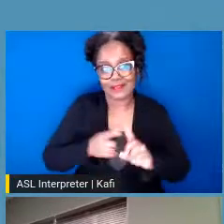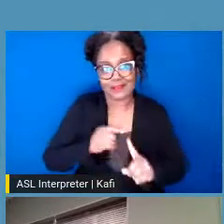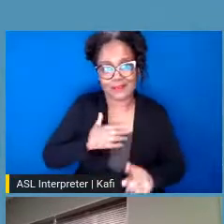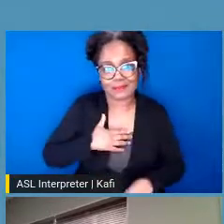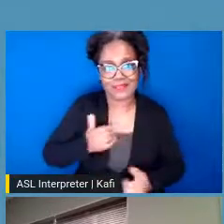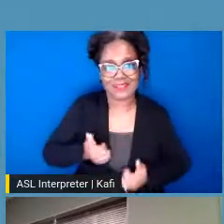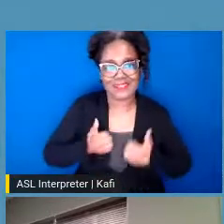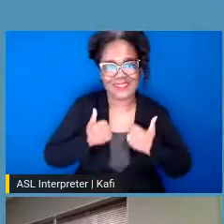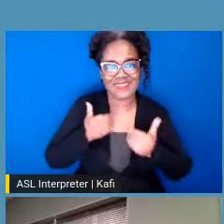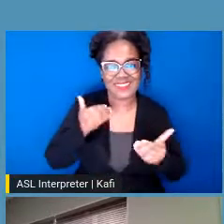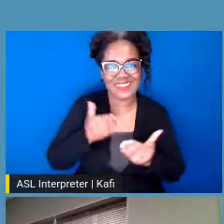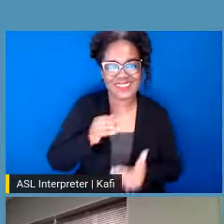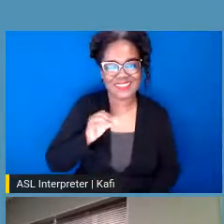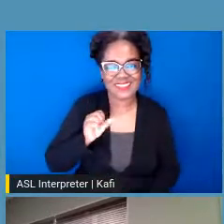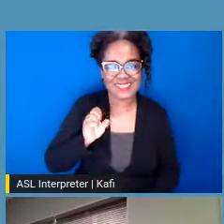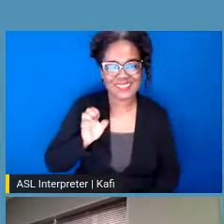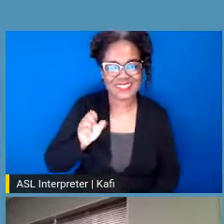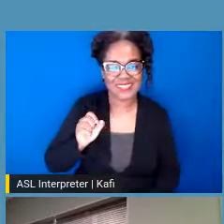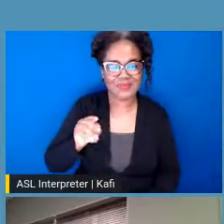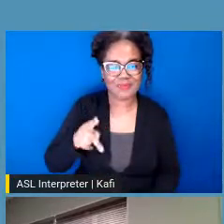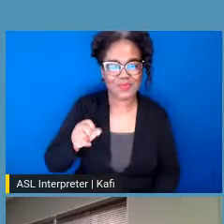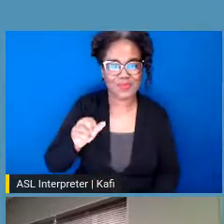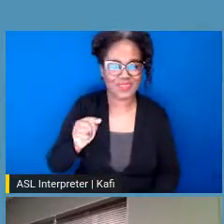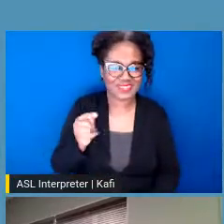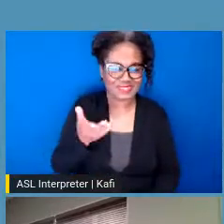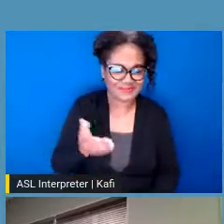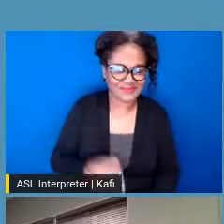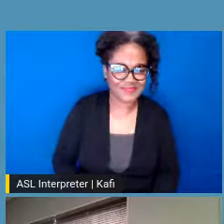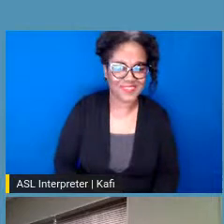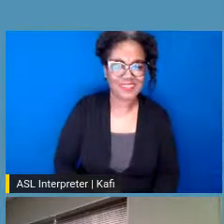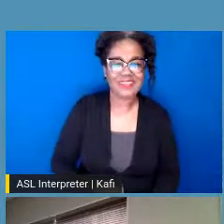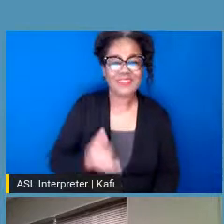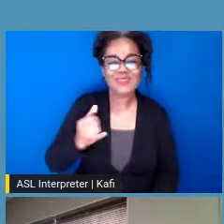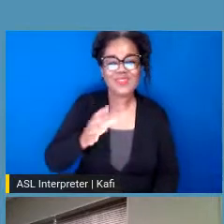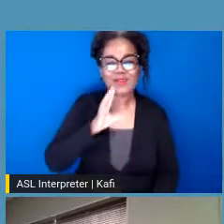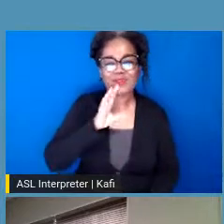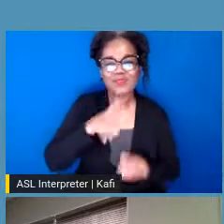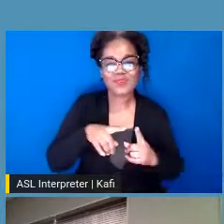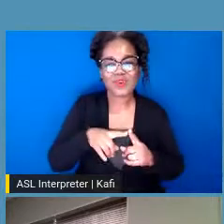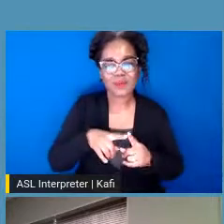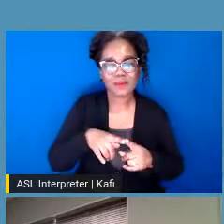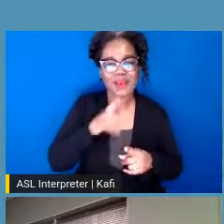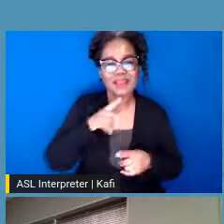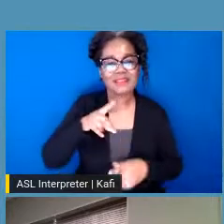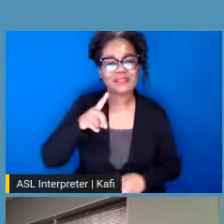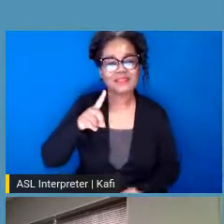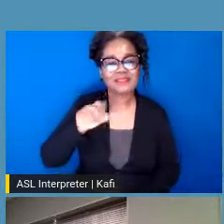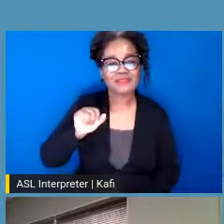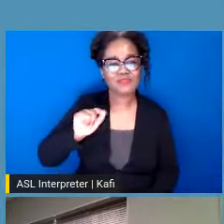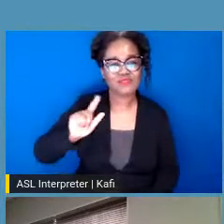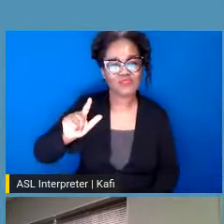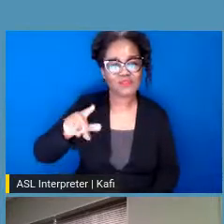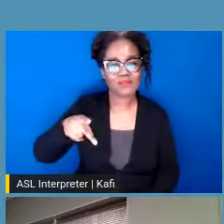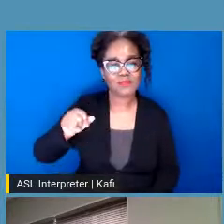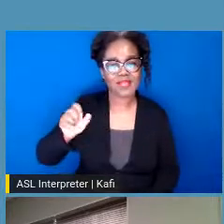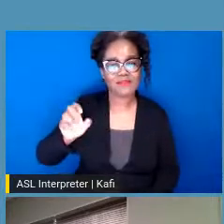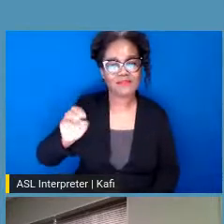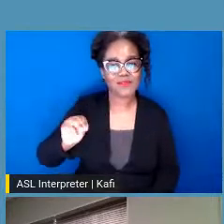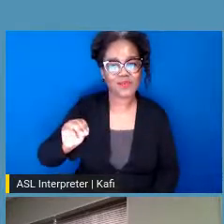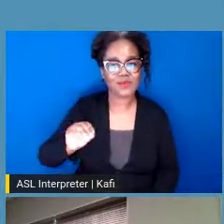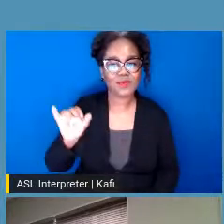And today we're going to be talking about the digital platforms that are at the Anchorage Museum, as well as a photography project I worked on during the